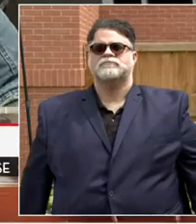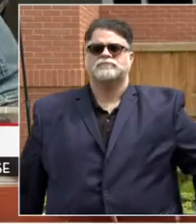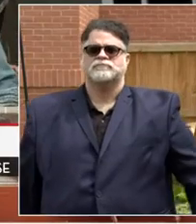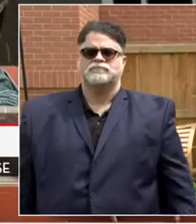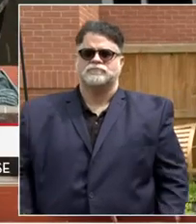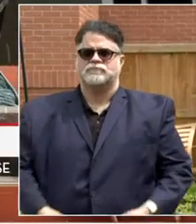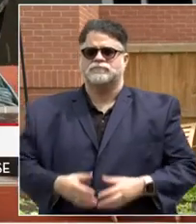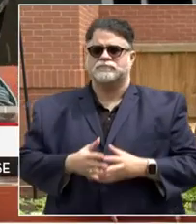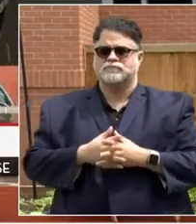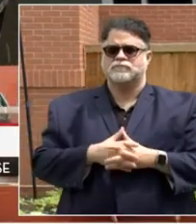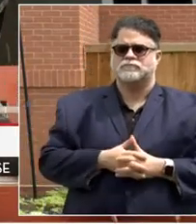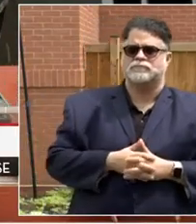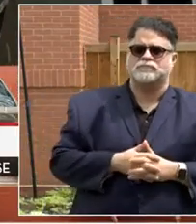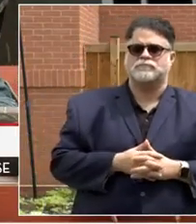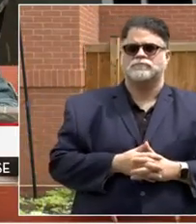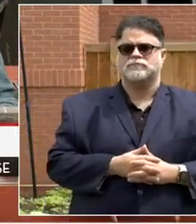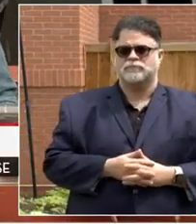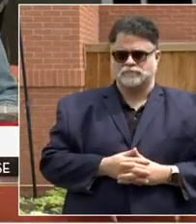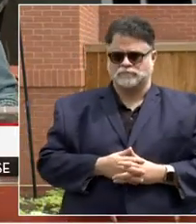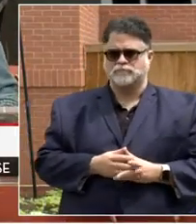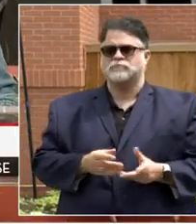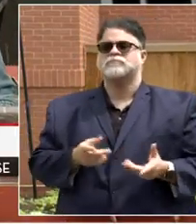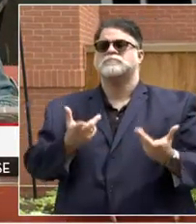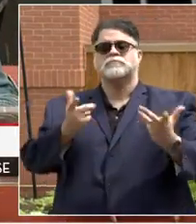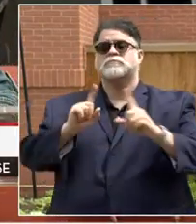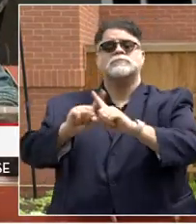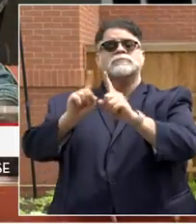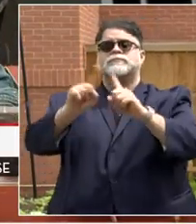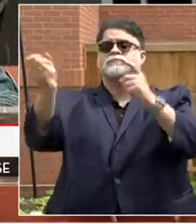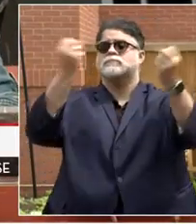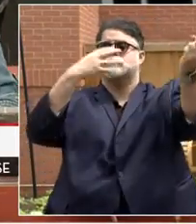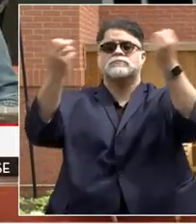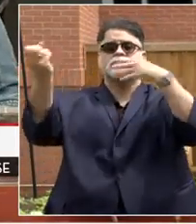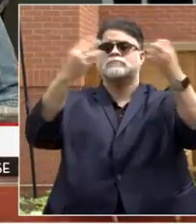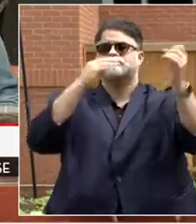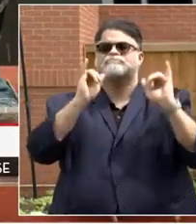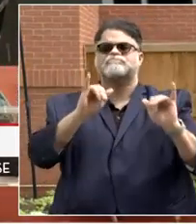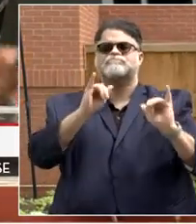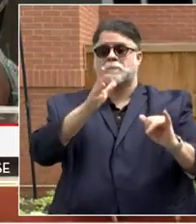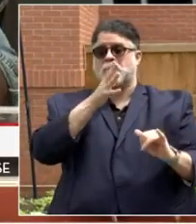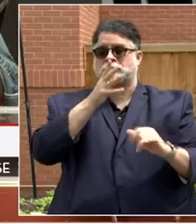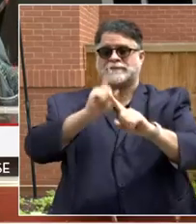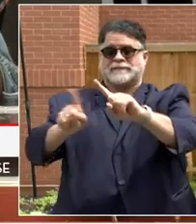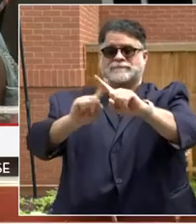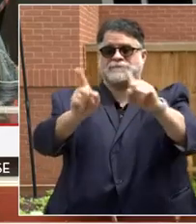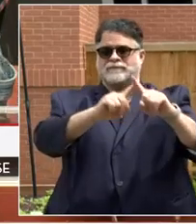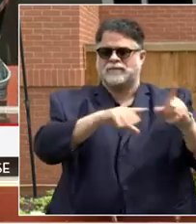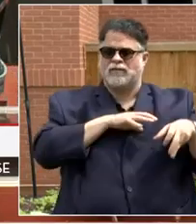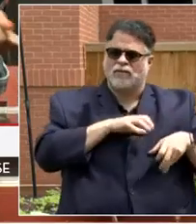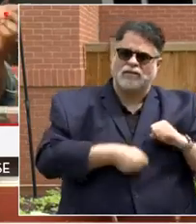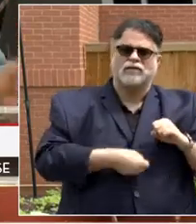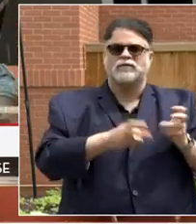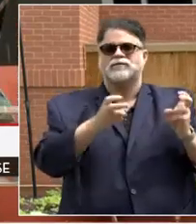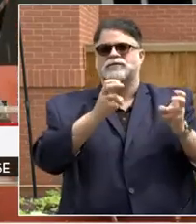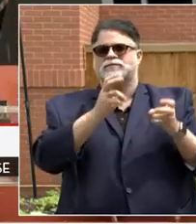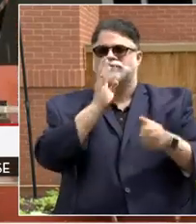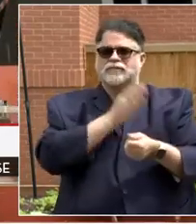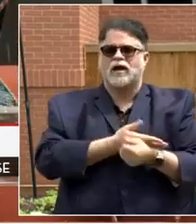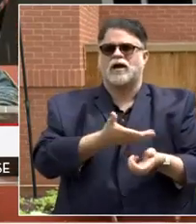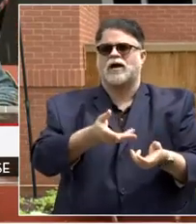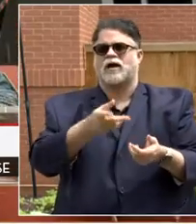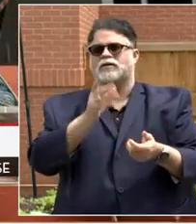many DMs, y'all, from other mothers. And I don't have the right answers, but I make sure I help them